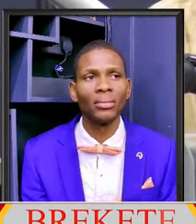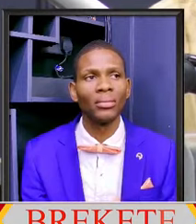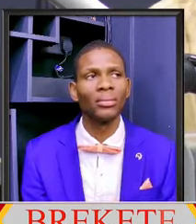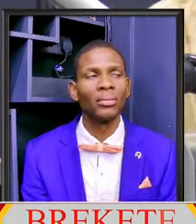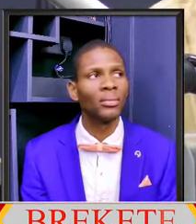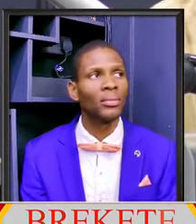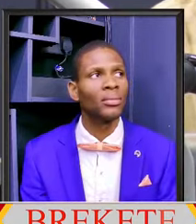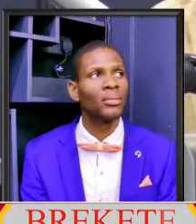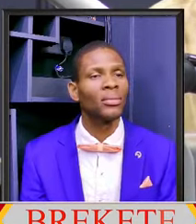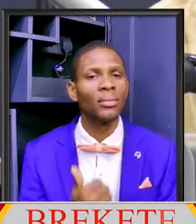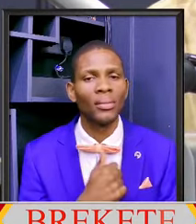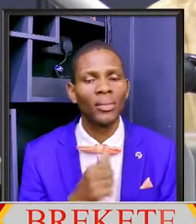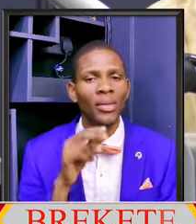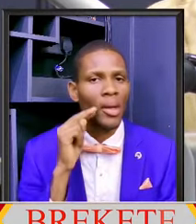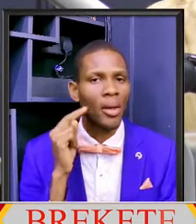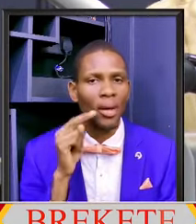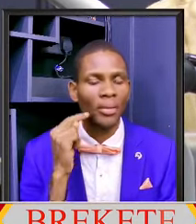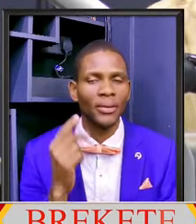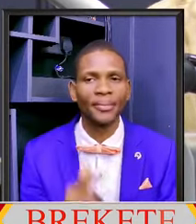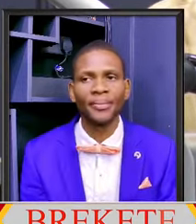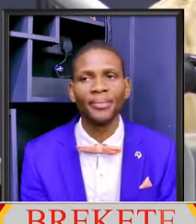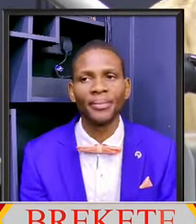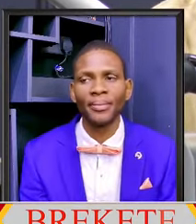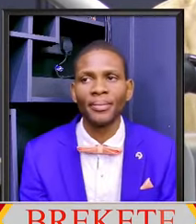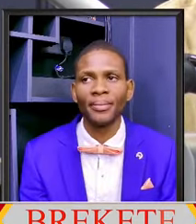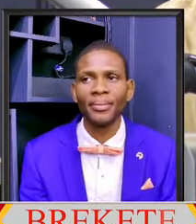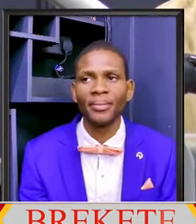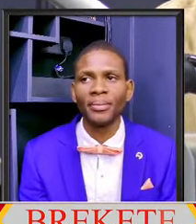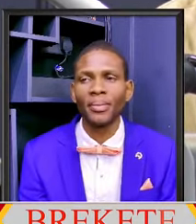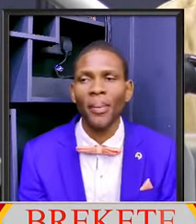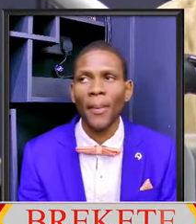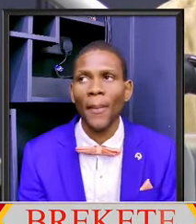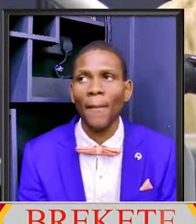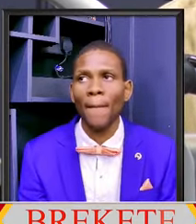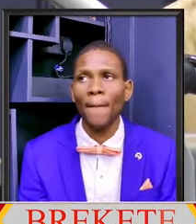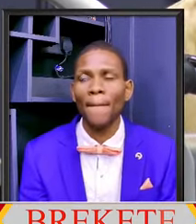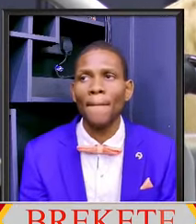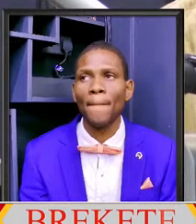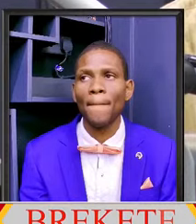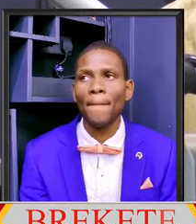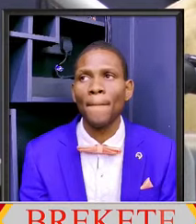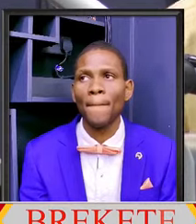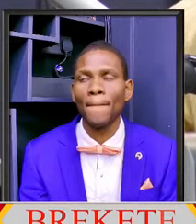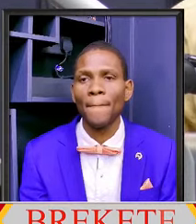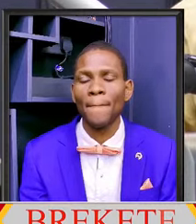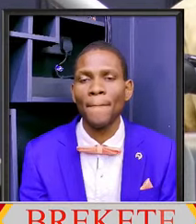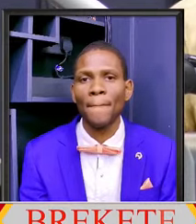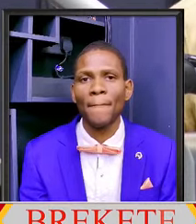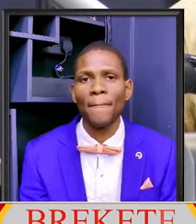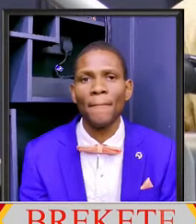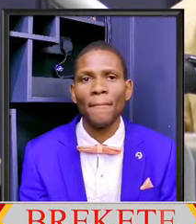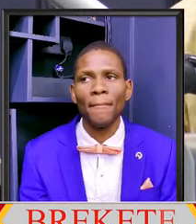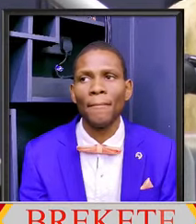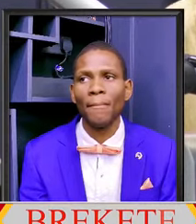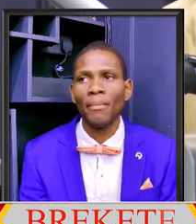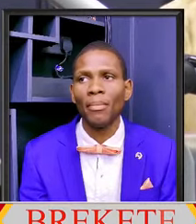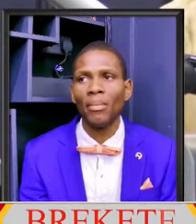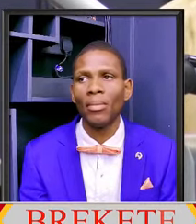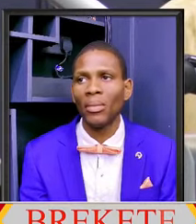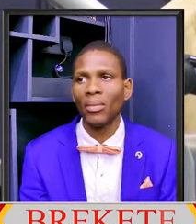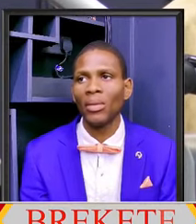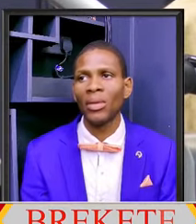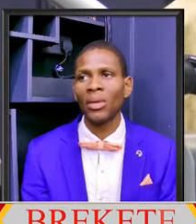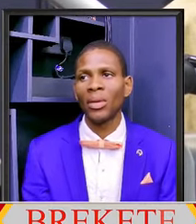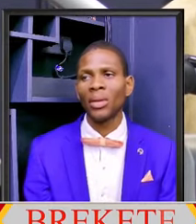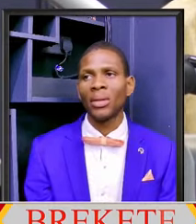waɗanda za ka ba da gudun ma abubuwa da waɗanda suke taya ki da taya mu da addu'a. Me zaki ce da su? Quickly. Na gode Allah